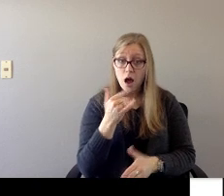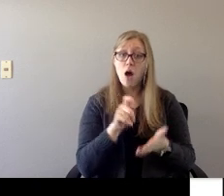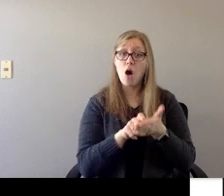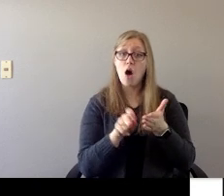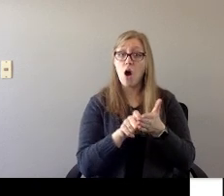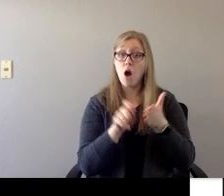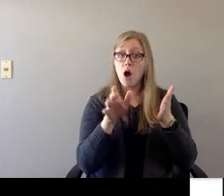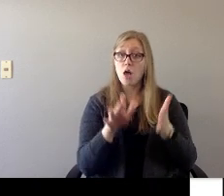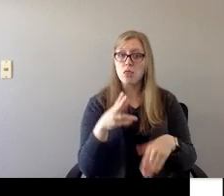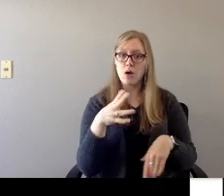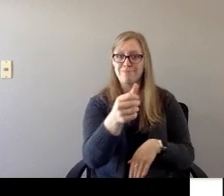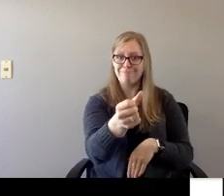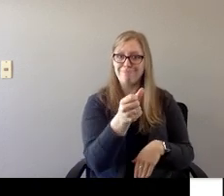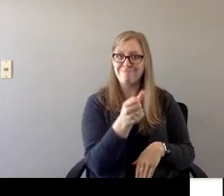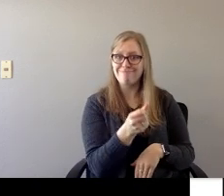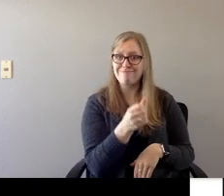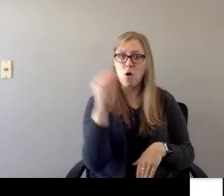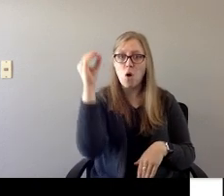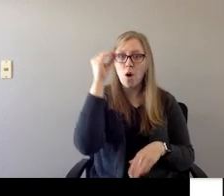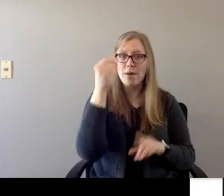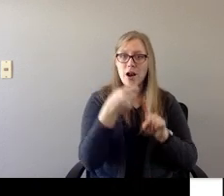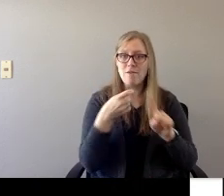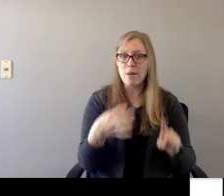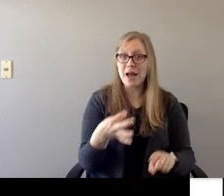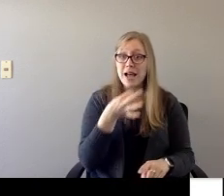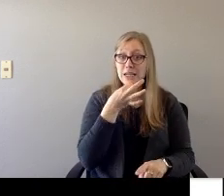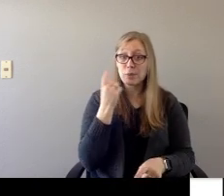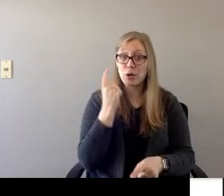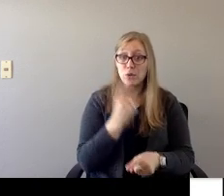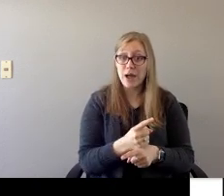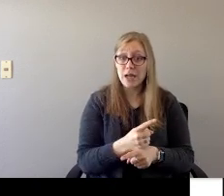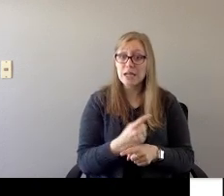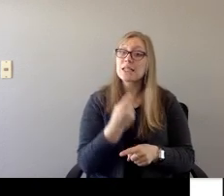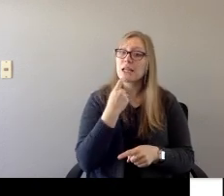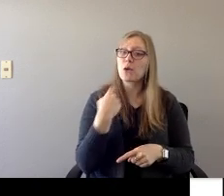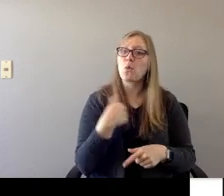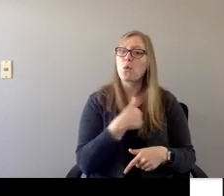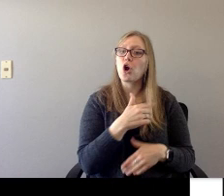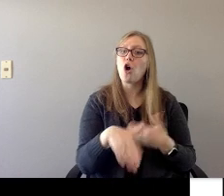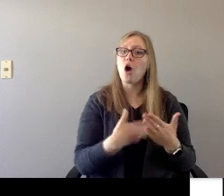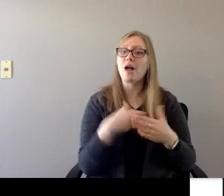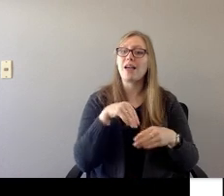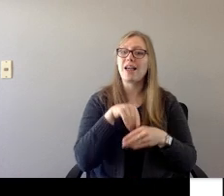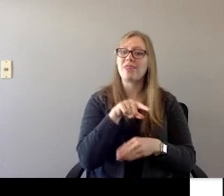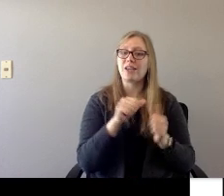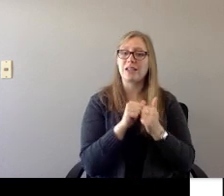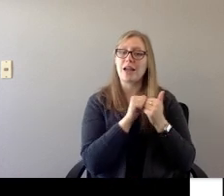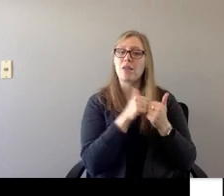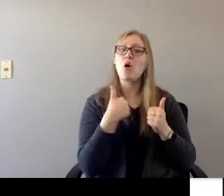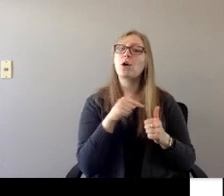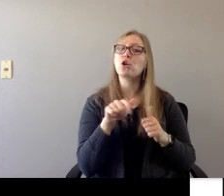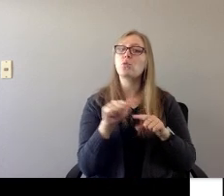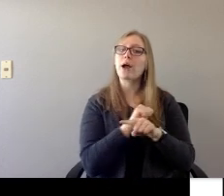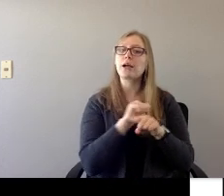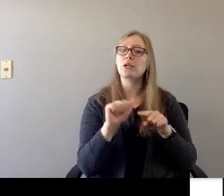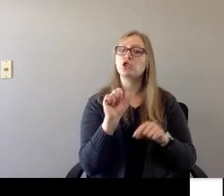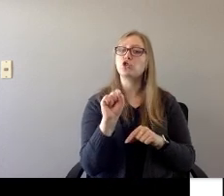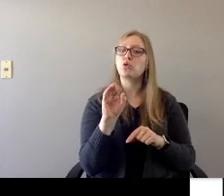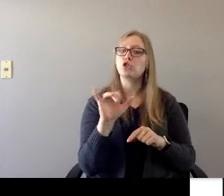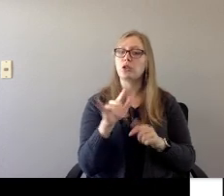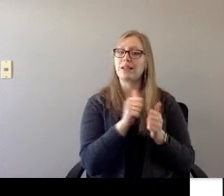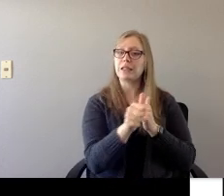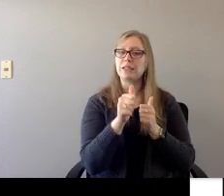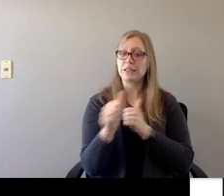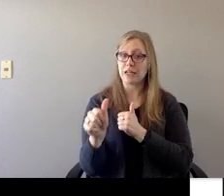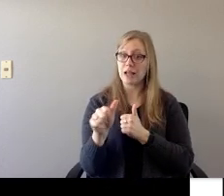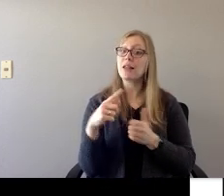an expert, right? We'll just start off. We all are in this together and we need to practice social distancing, and that includes children, young adults, and